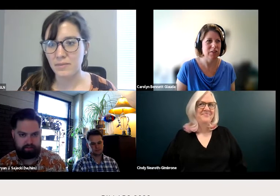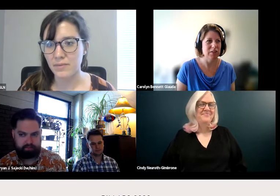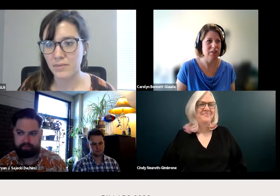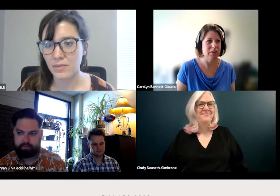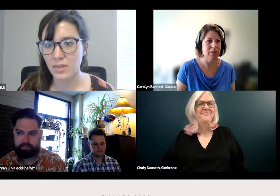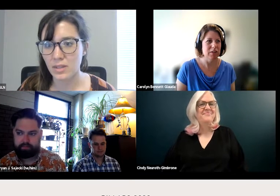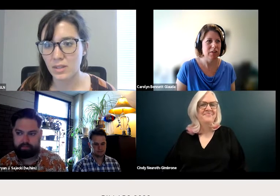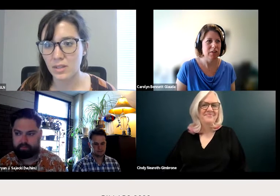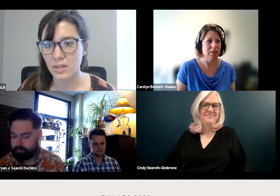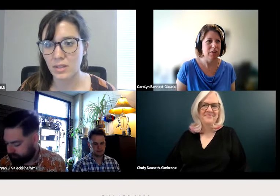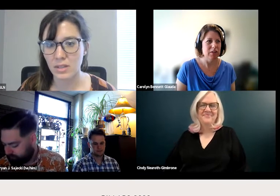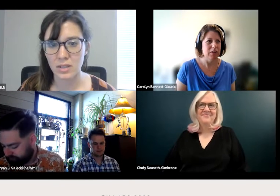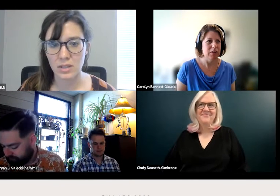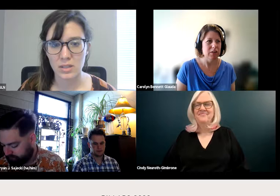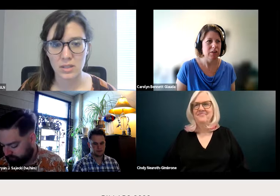all good.